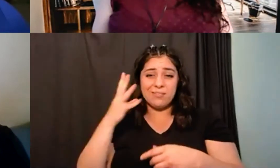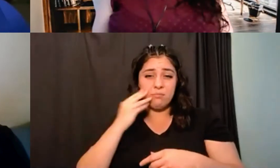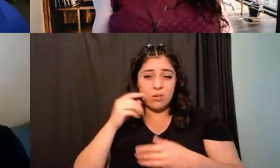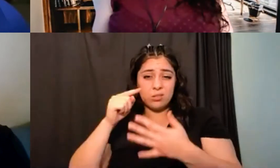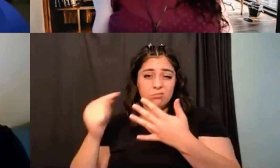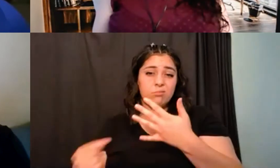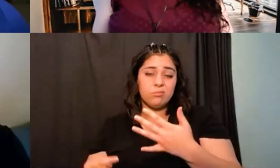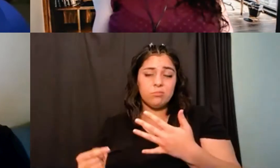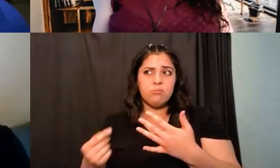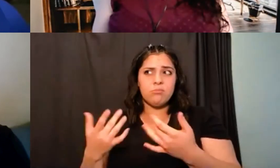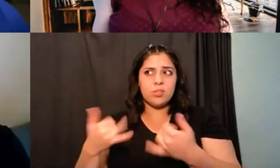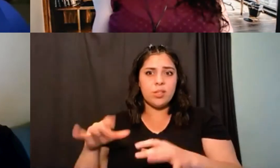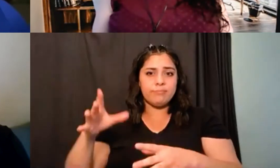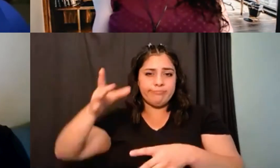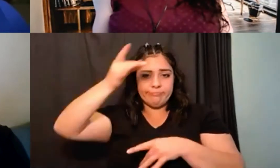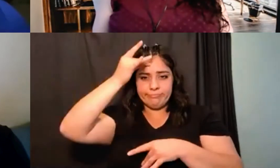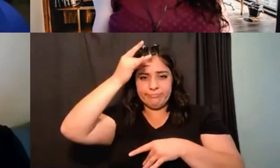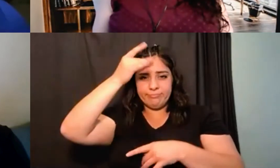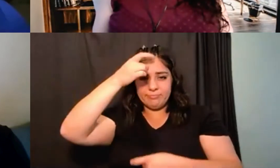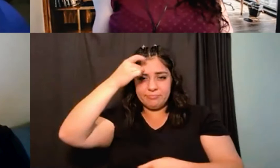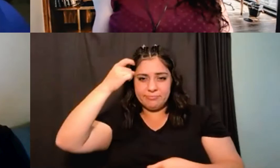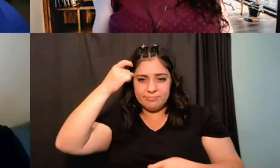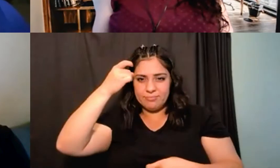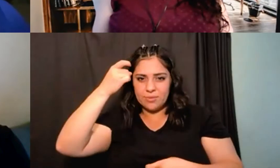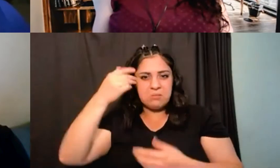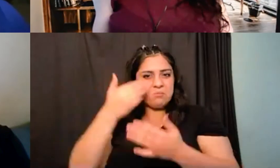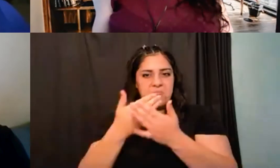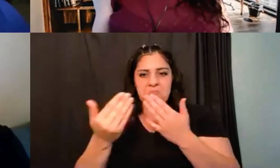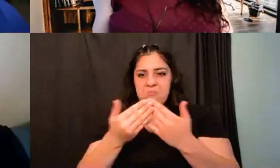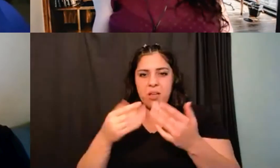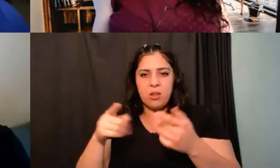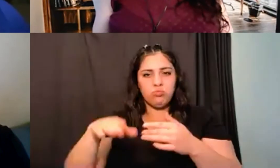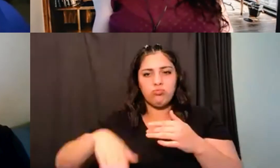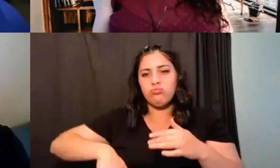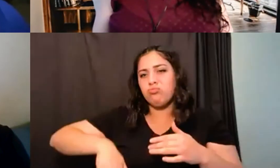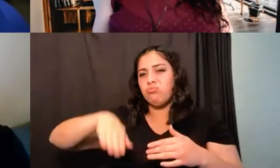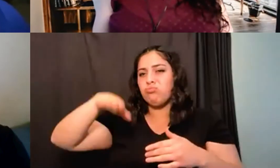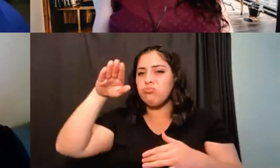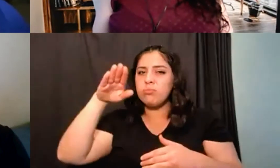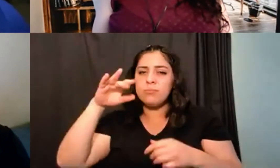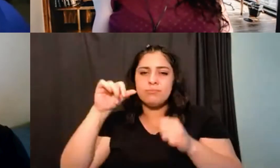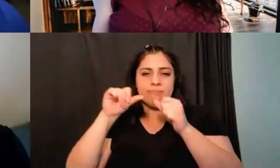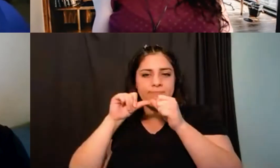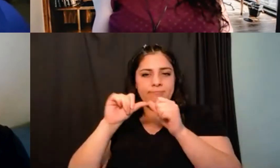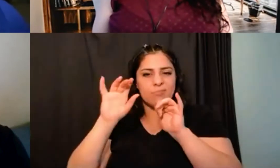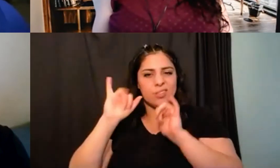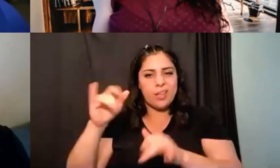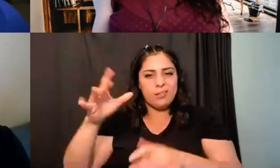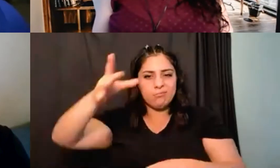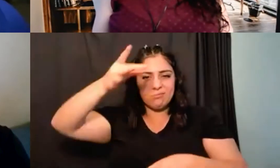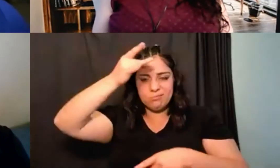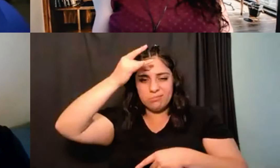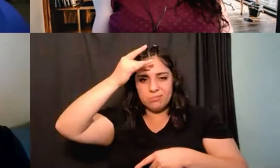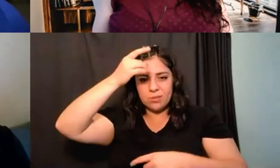wash, there's something left behind, a permanent kind of thing, a whole life's